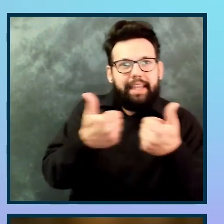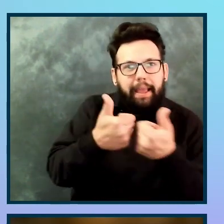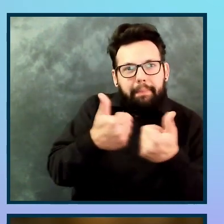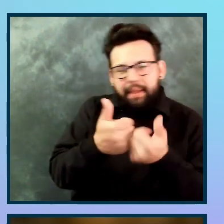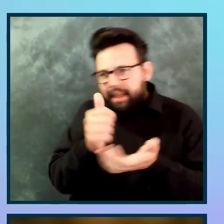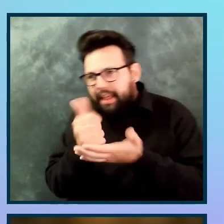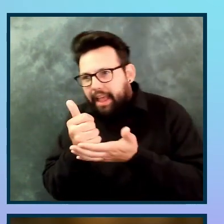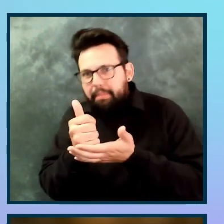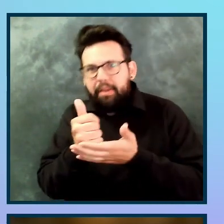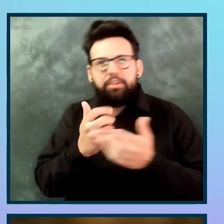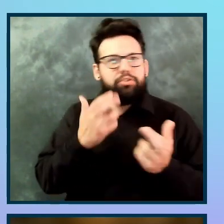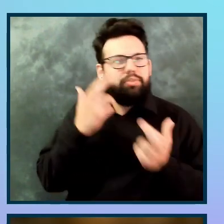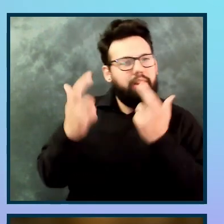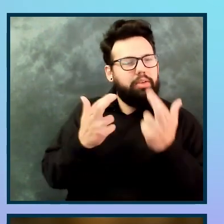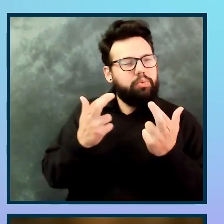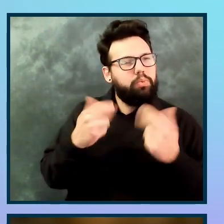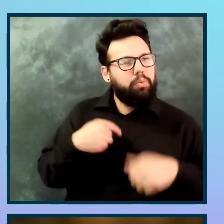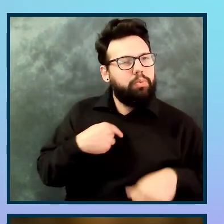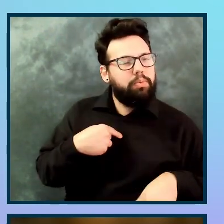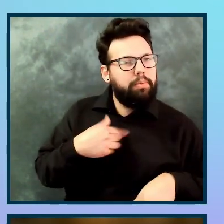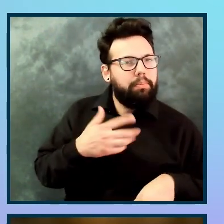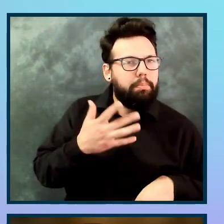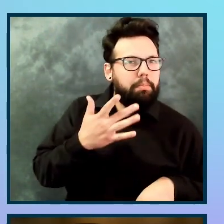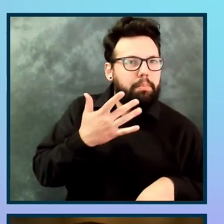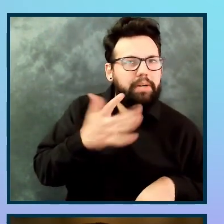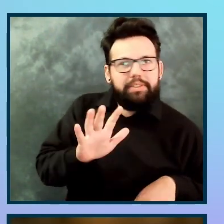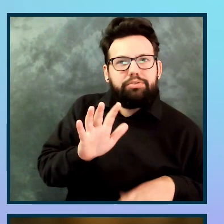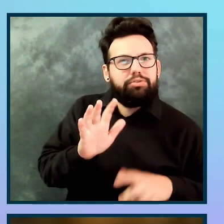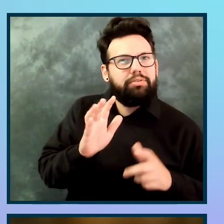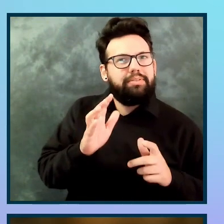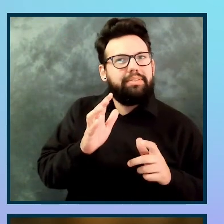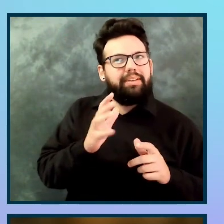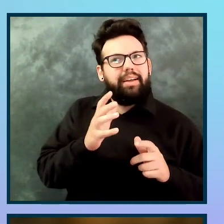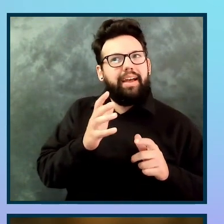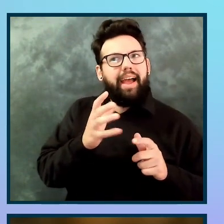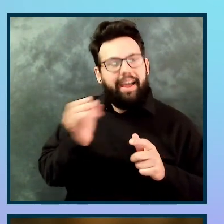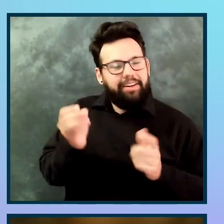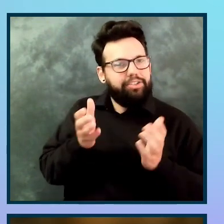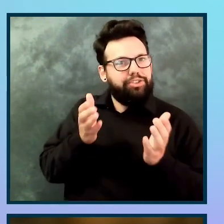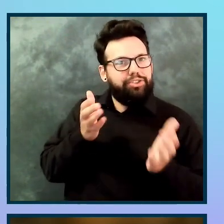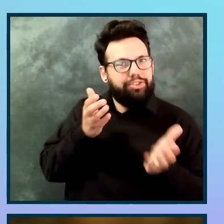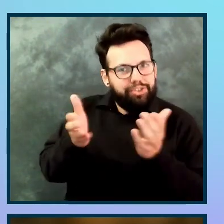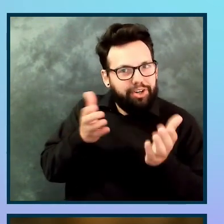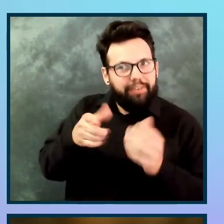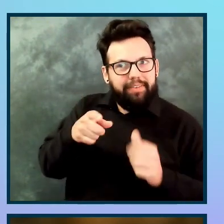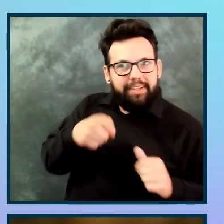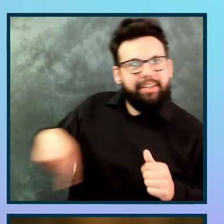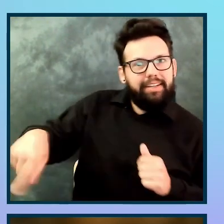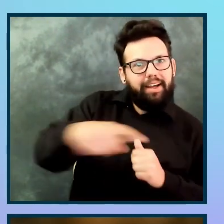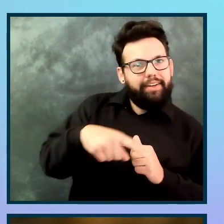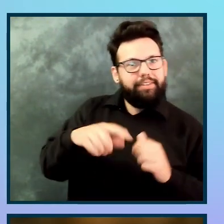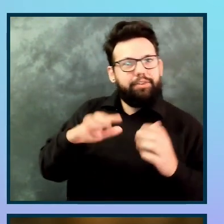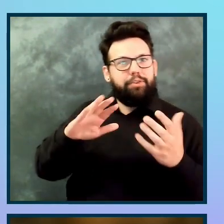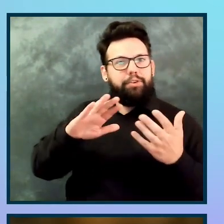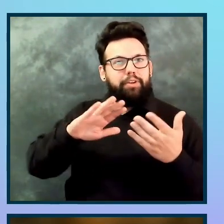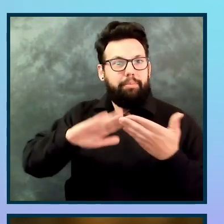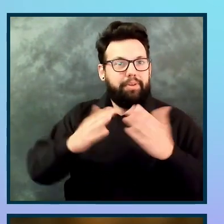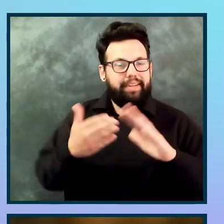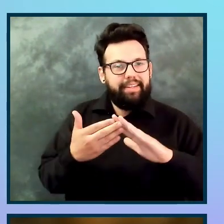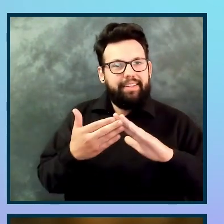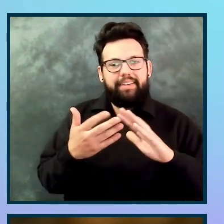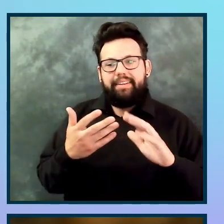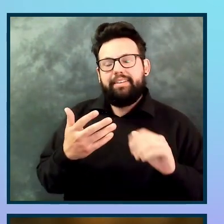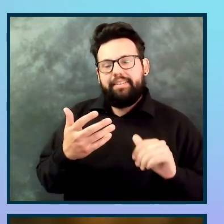a place of privilege and an opportunity to really serve a community that I, in this case, have the privilege of not having